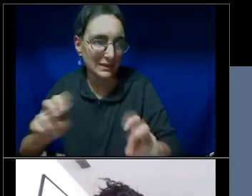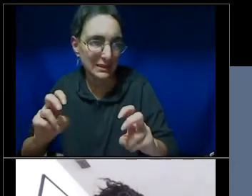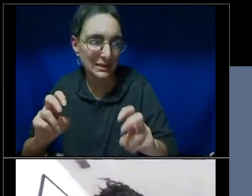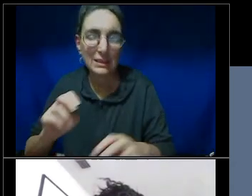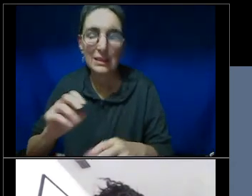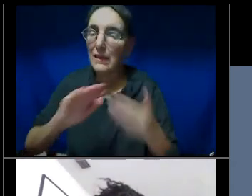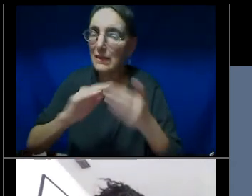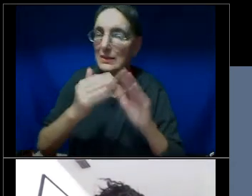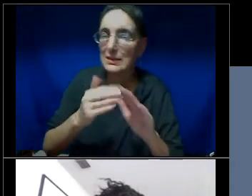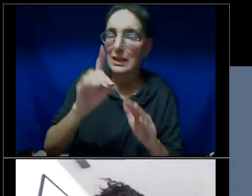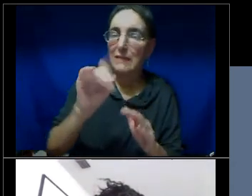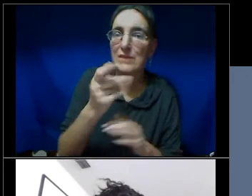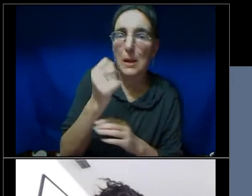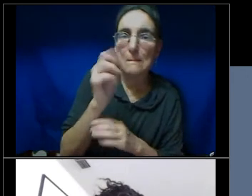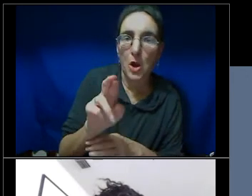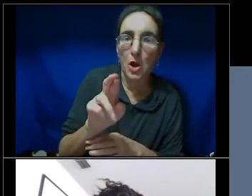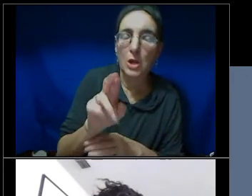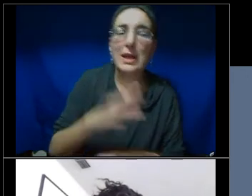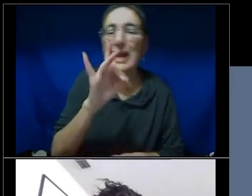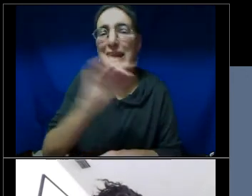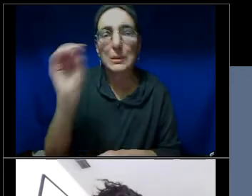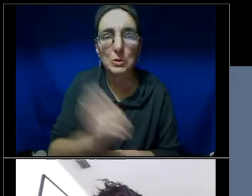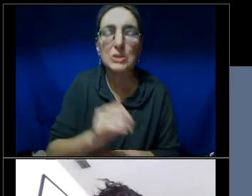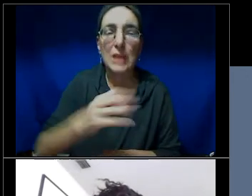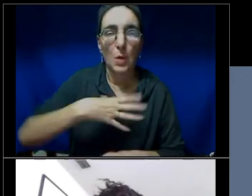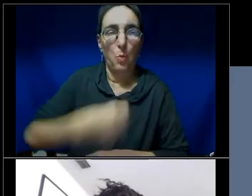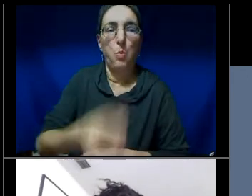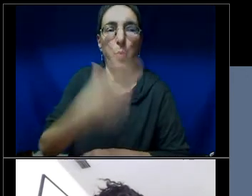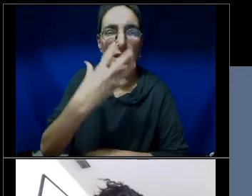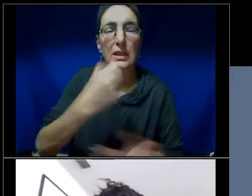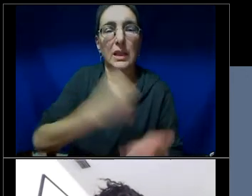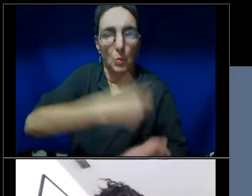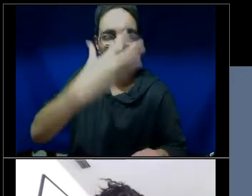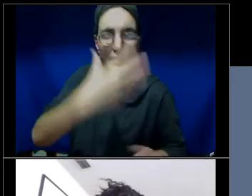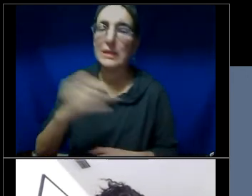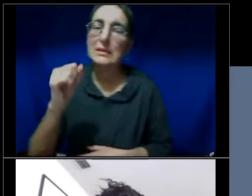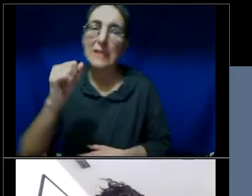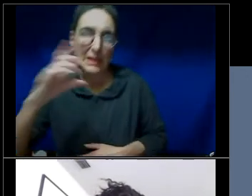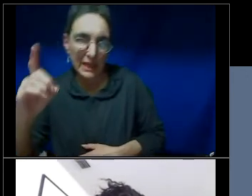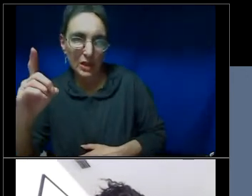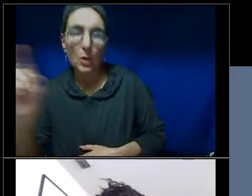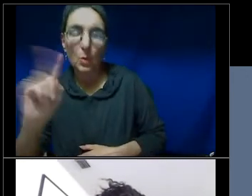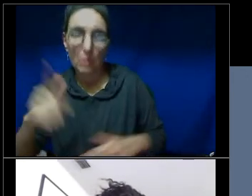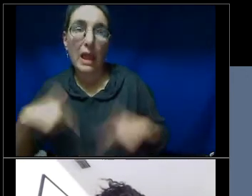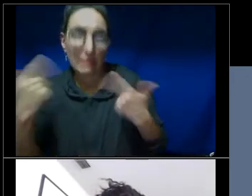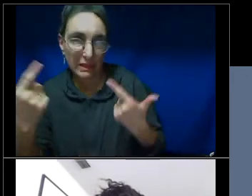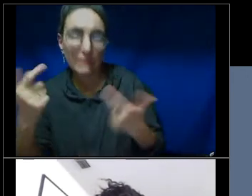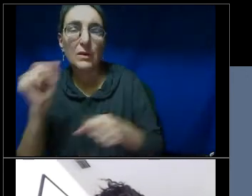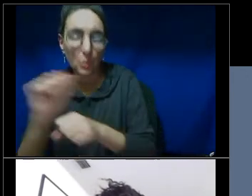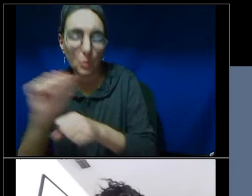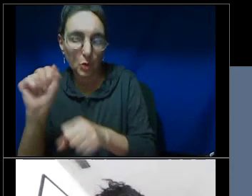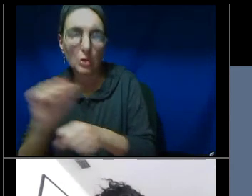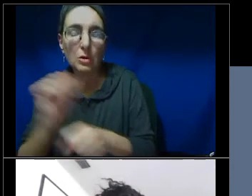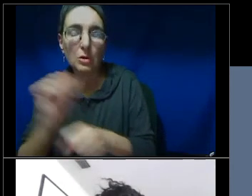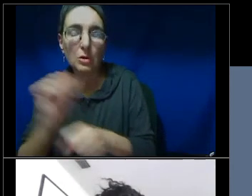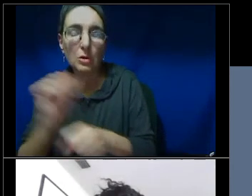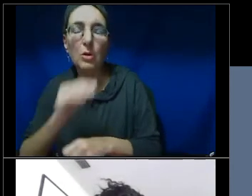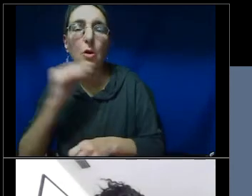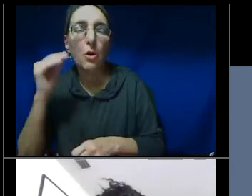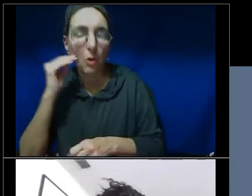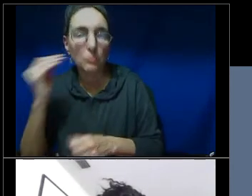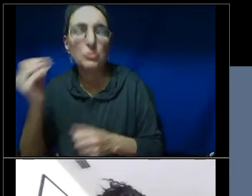about 84% white, pretty wealthy as well. And San Diego, where I live and where I work, a home to many environmental justice